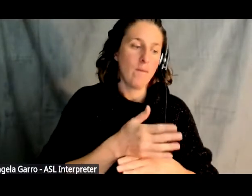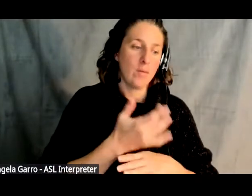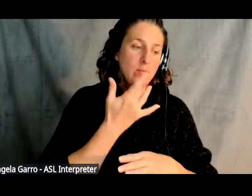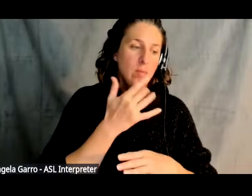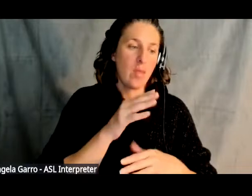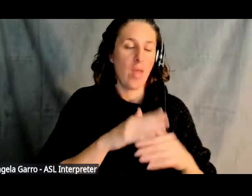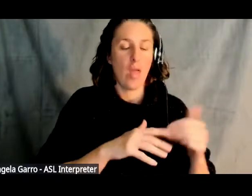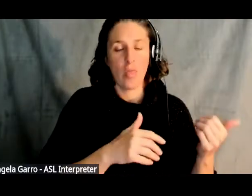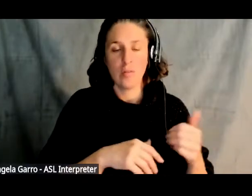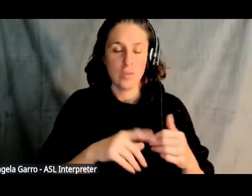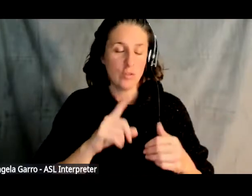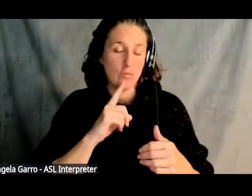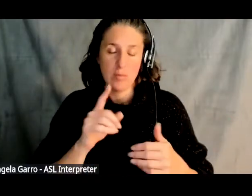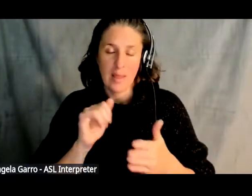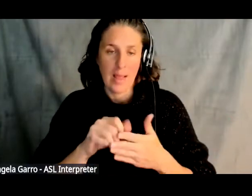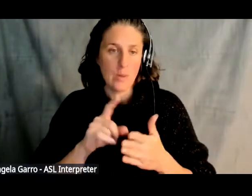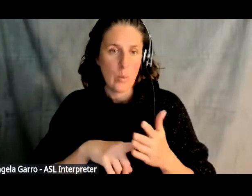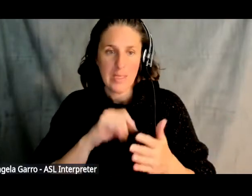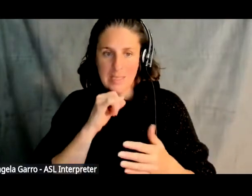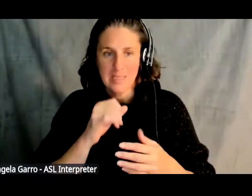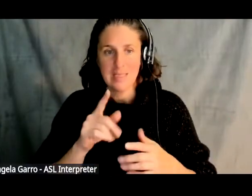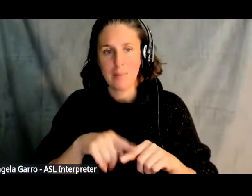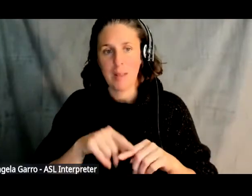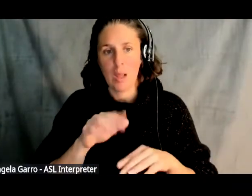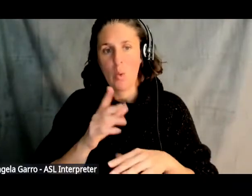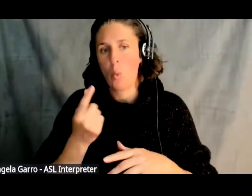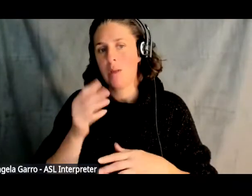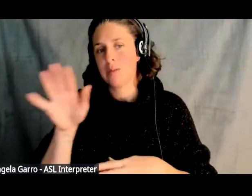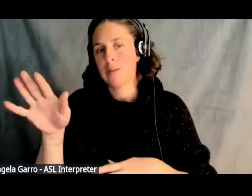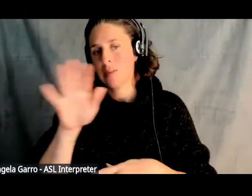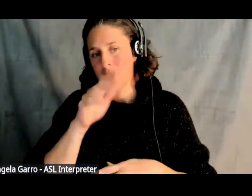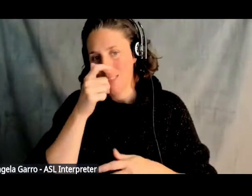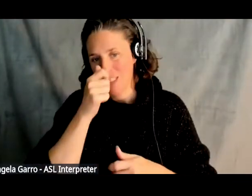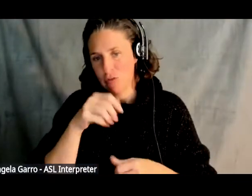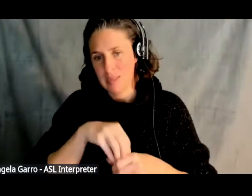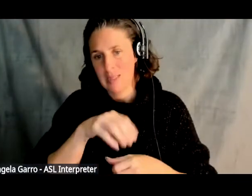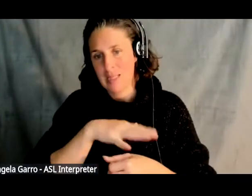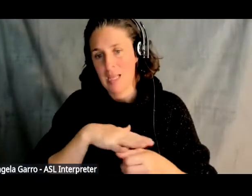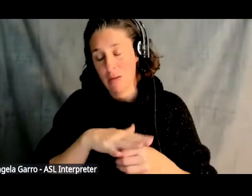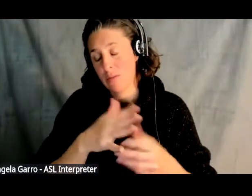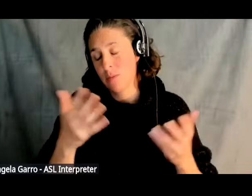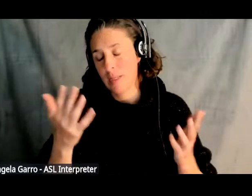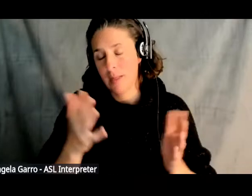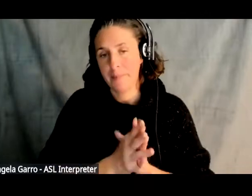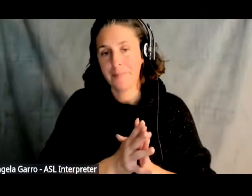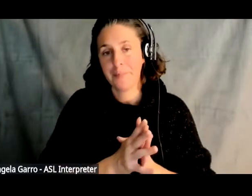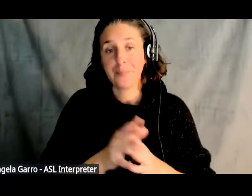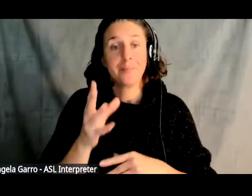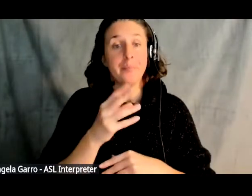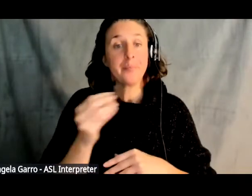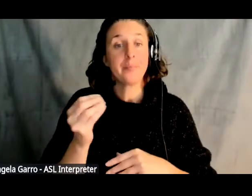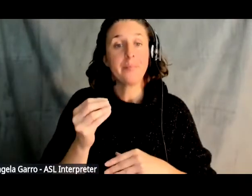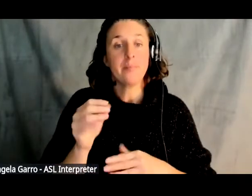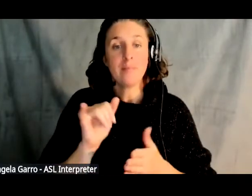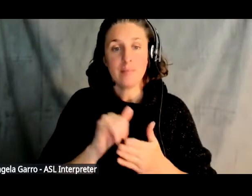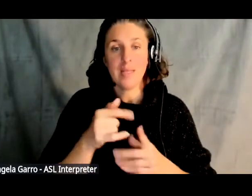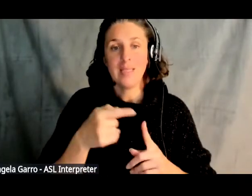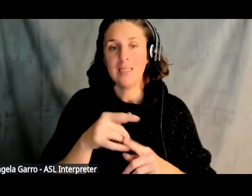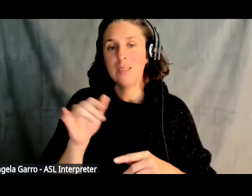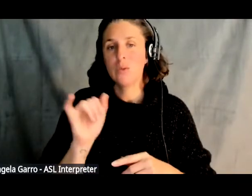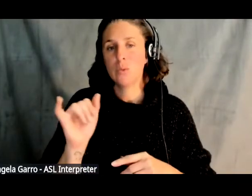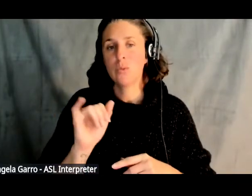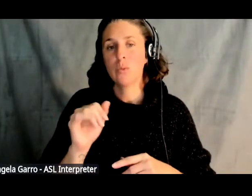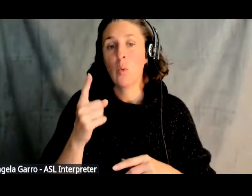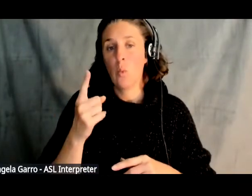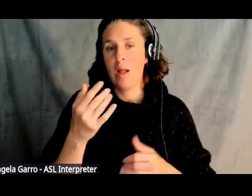is, right? Depending on what's of interest in this area. So, yeah. Yeah, and that's it too. I mean, I think one of the things I'll